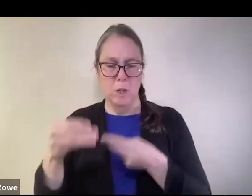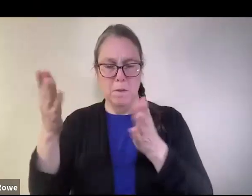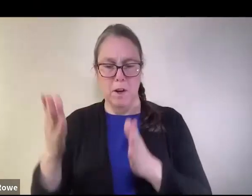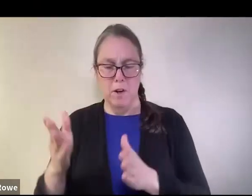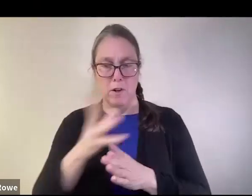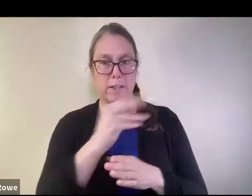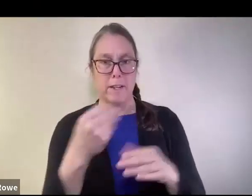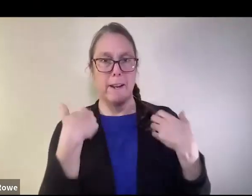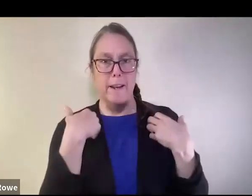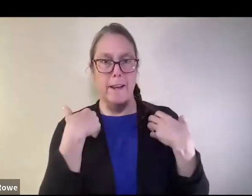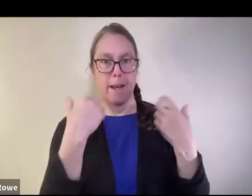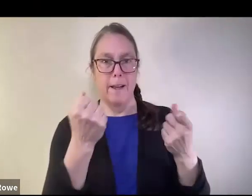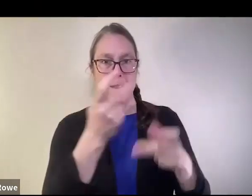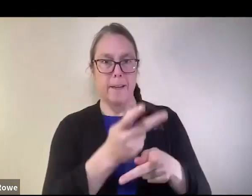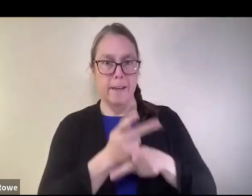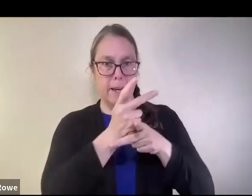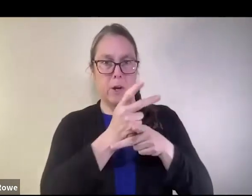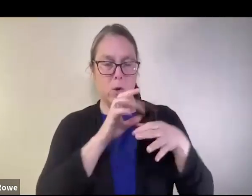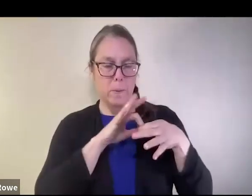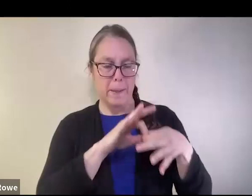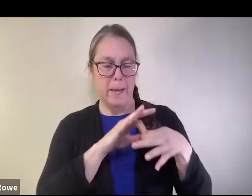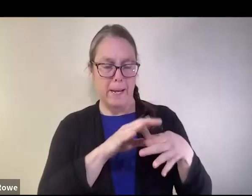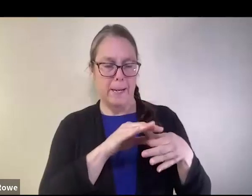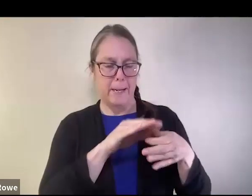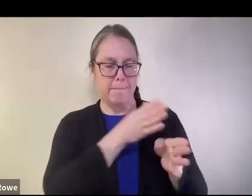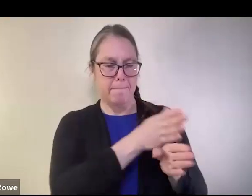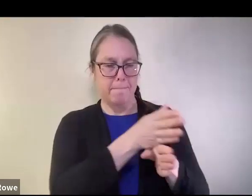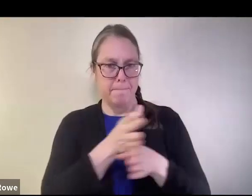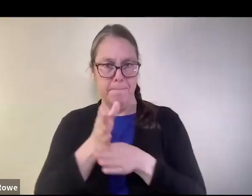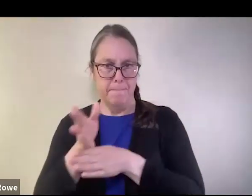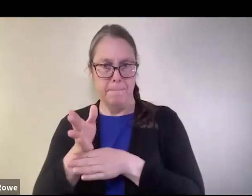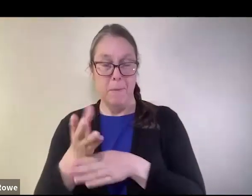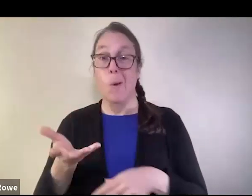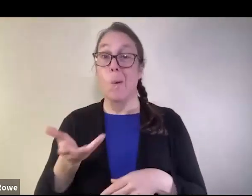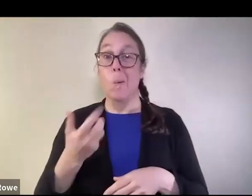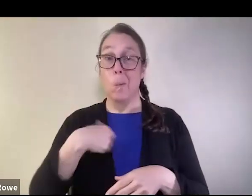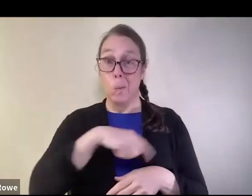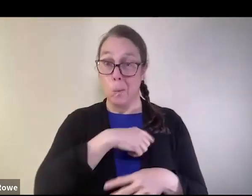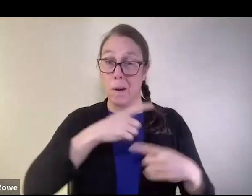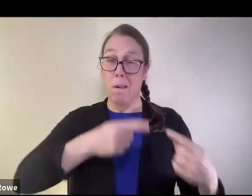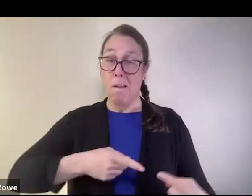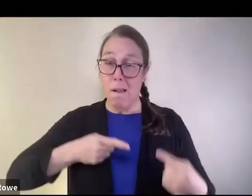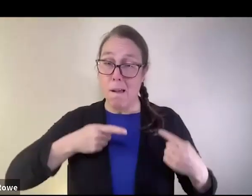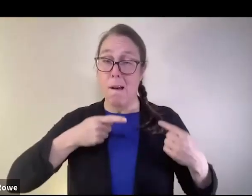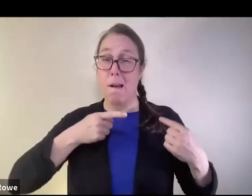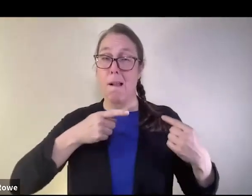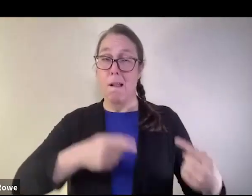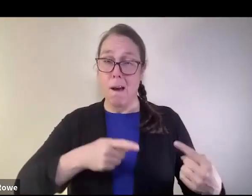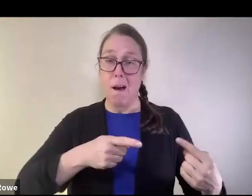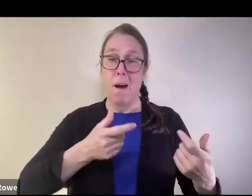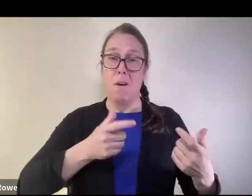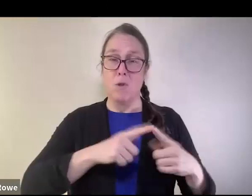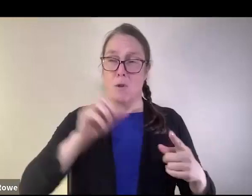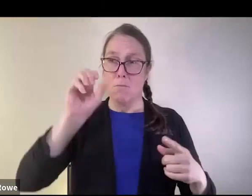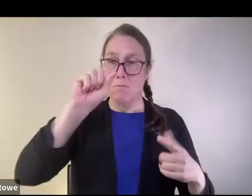healthcare related areas. We have struggled to get this message to